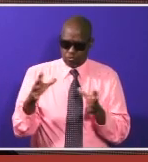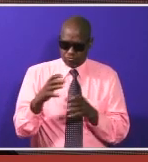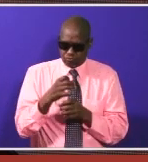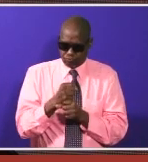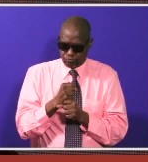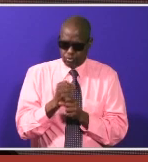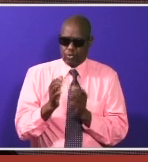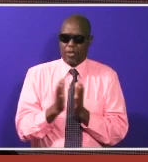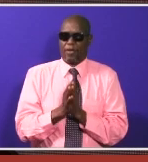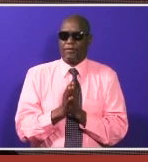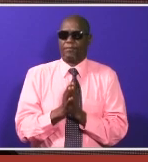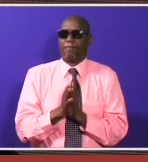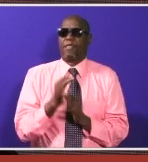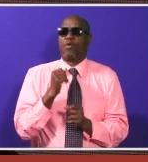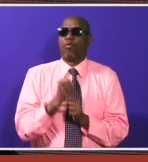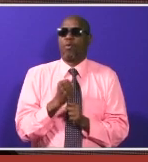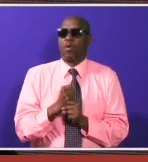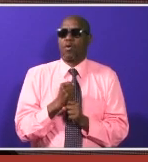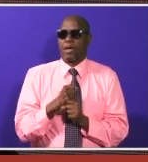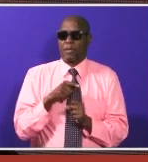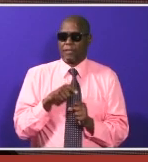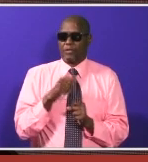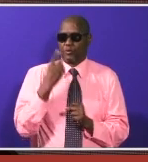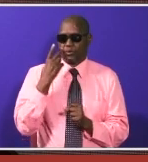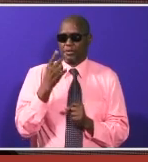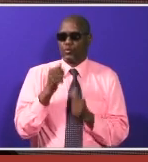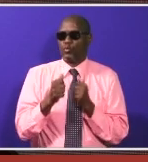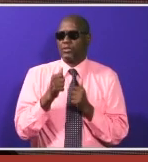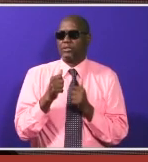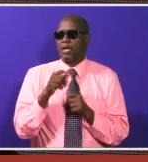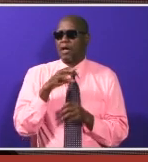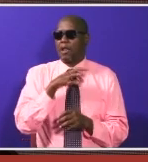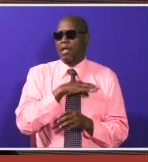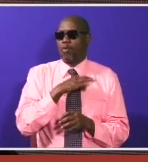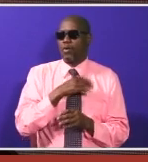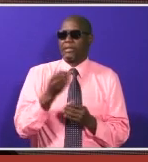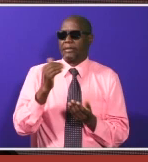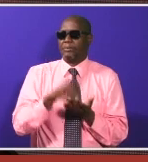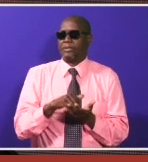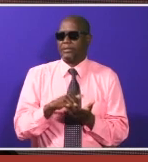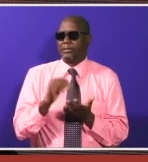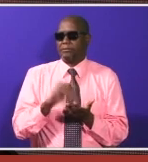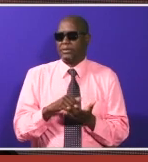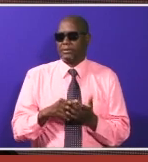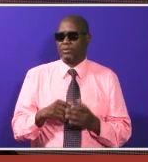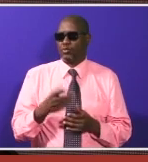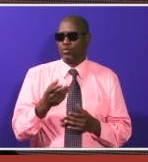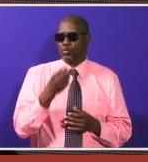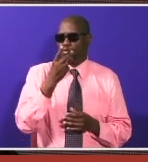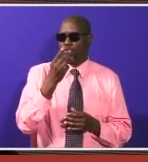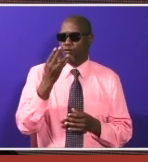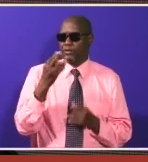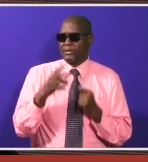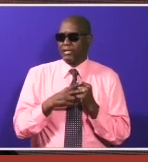are working on is to see which of these allowances actually have been repeated. You know, 247. There is one